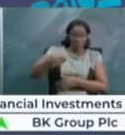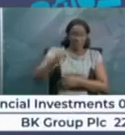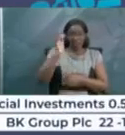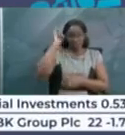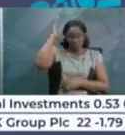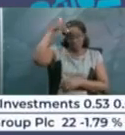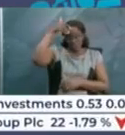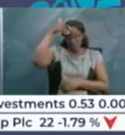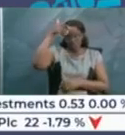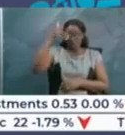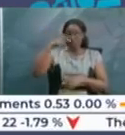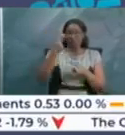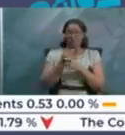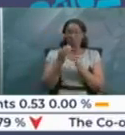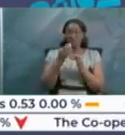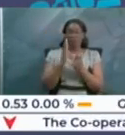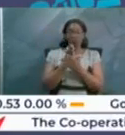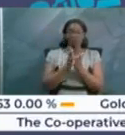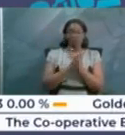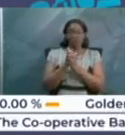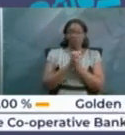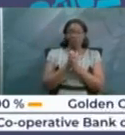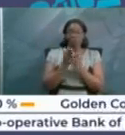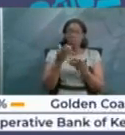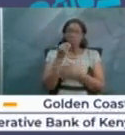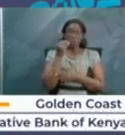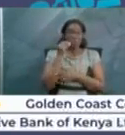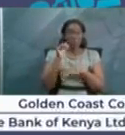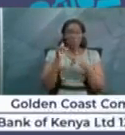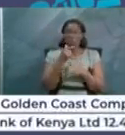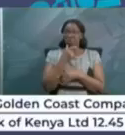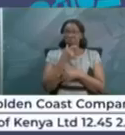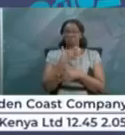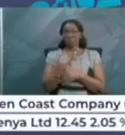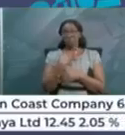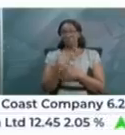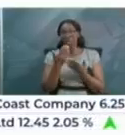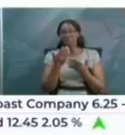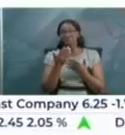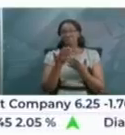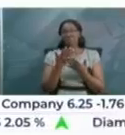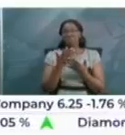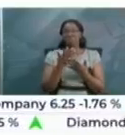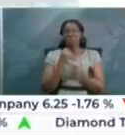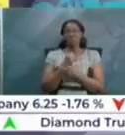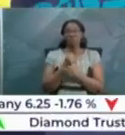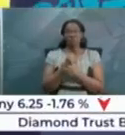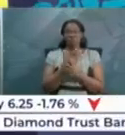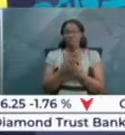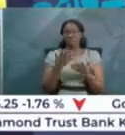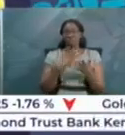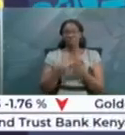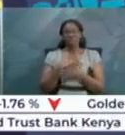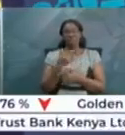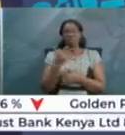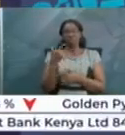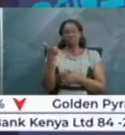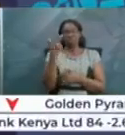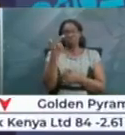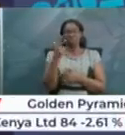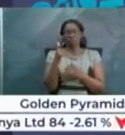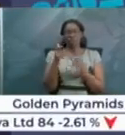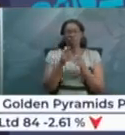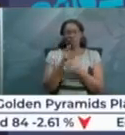So please, if you're in the house, you're bored, you want this clothes there to just try and do some YouTube videos for us, please order in and